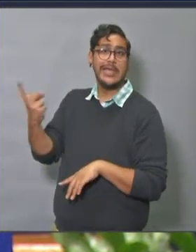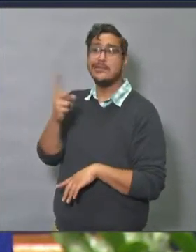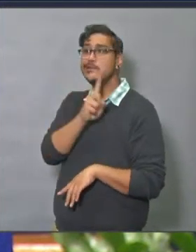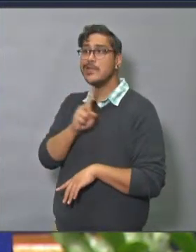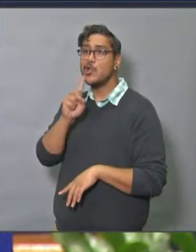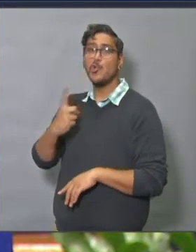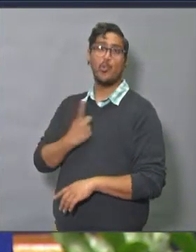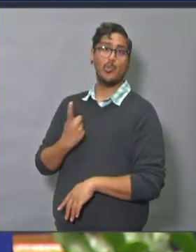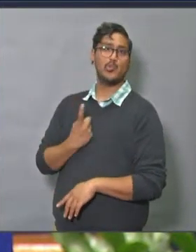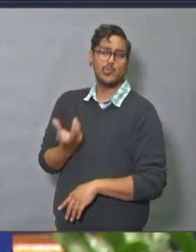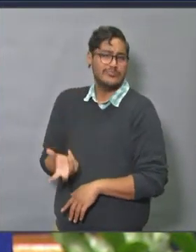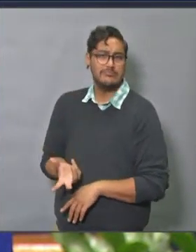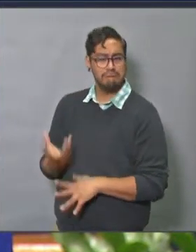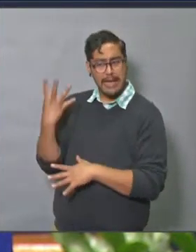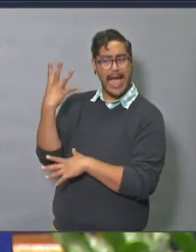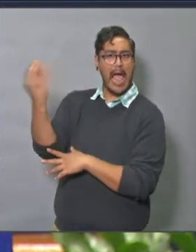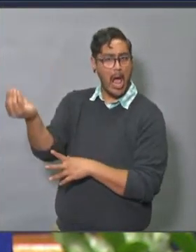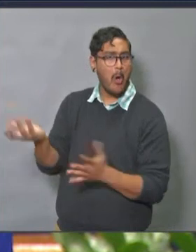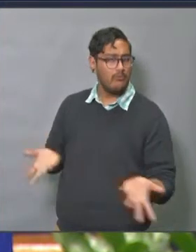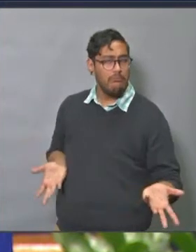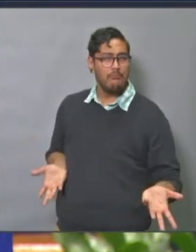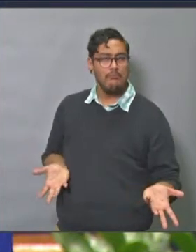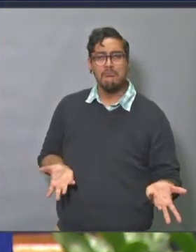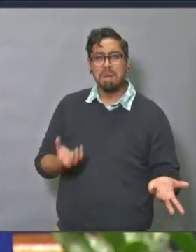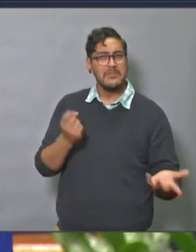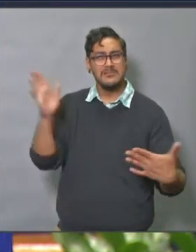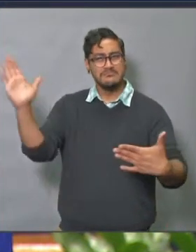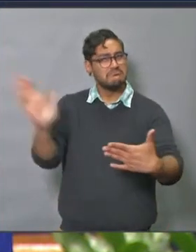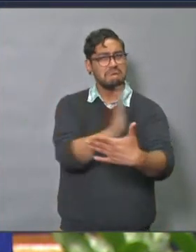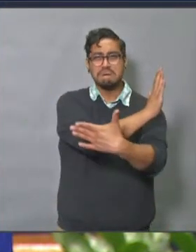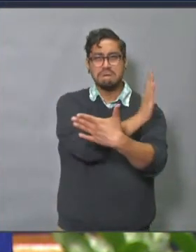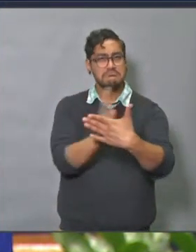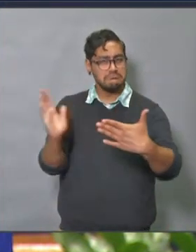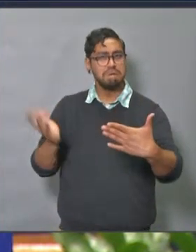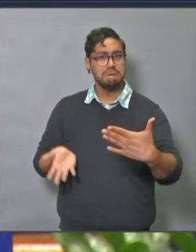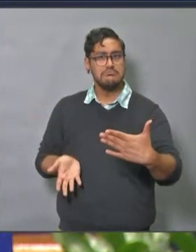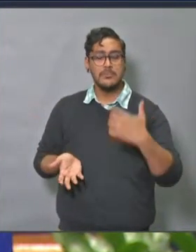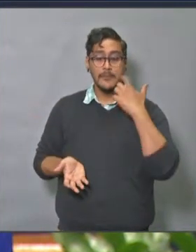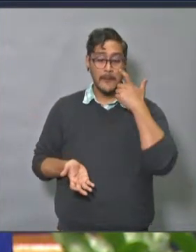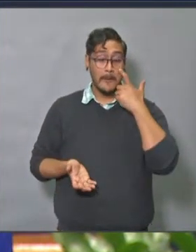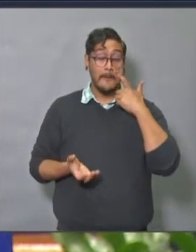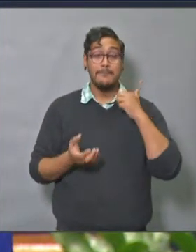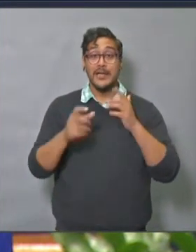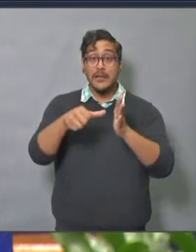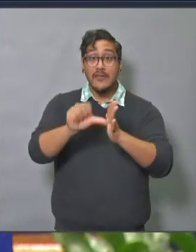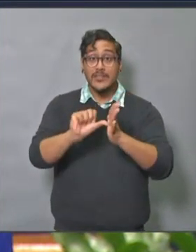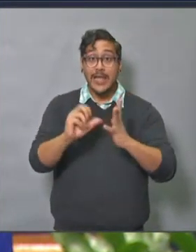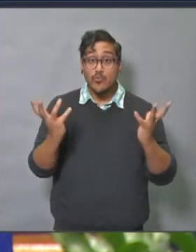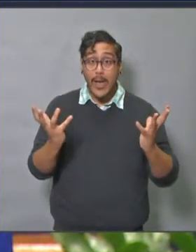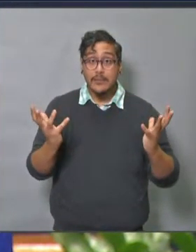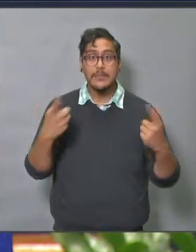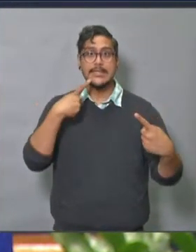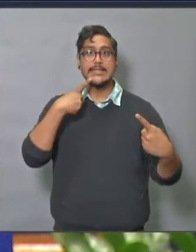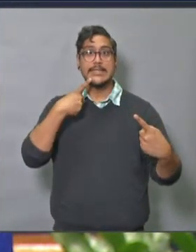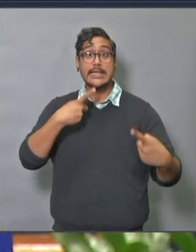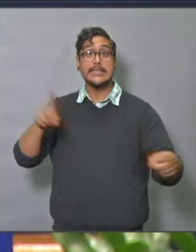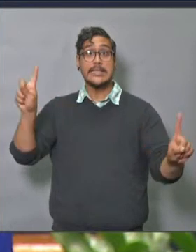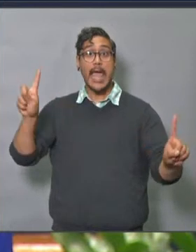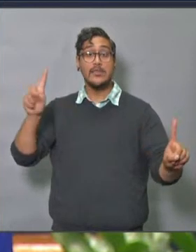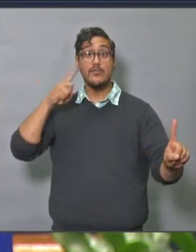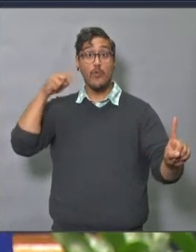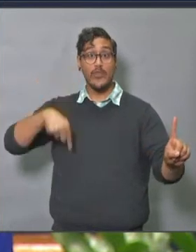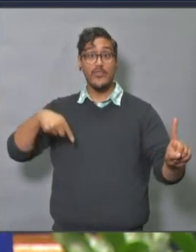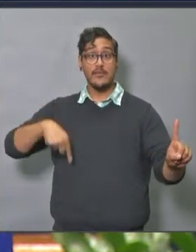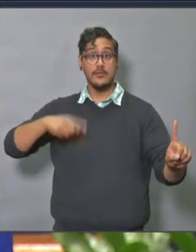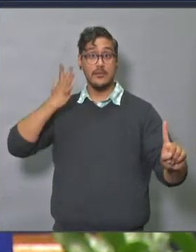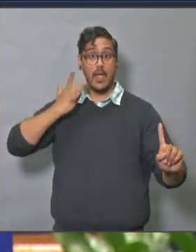do also want to note that a successful recovery journey for LA County depends in particular